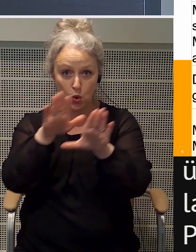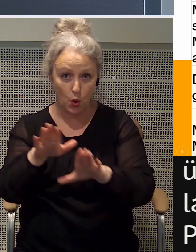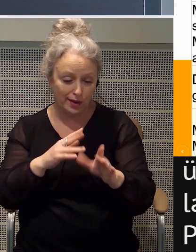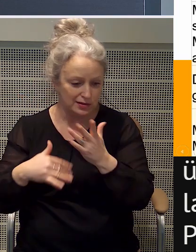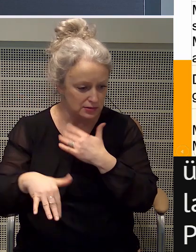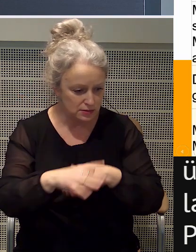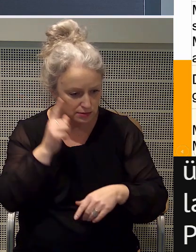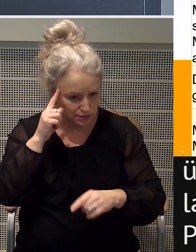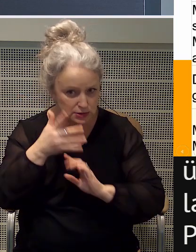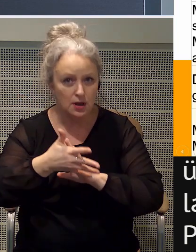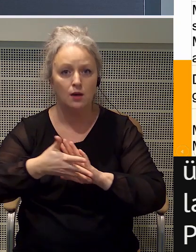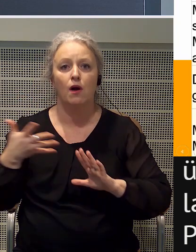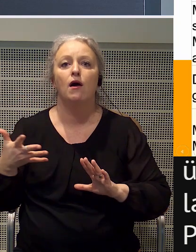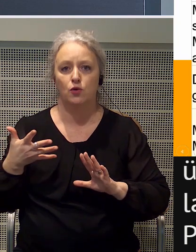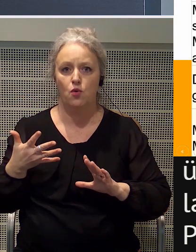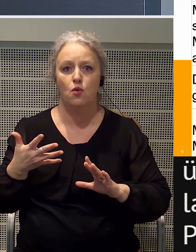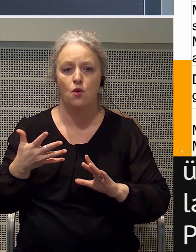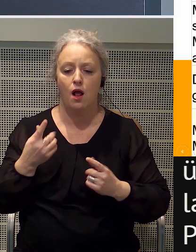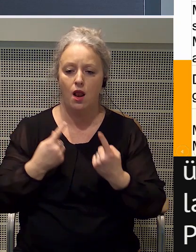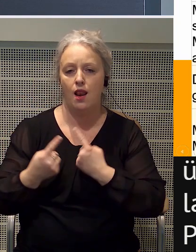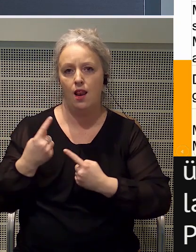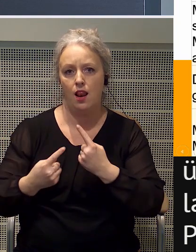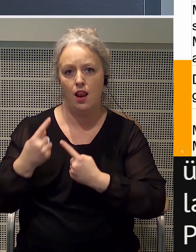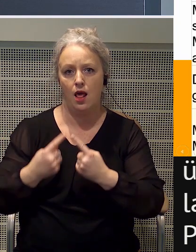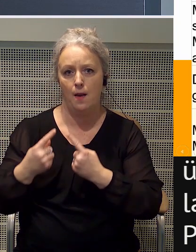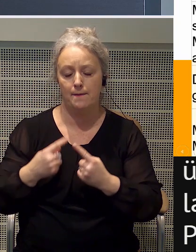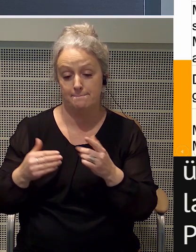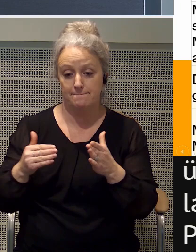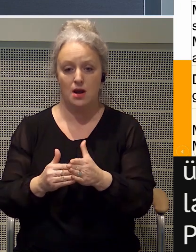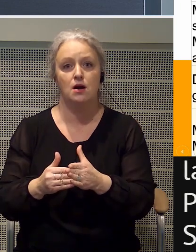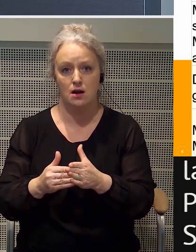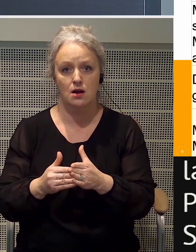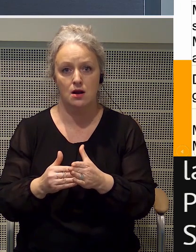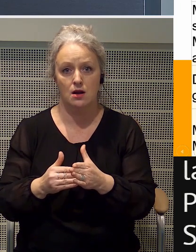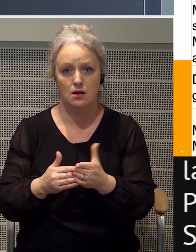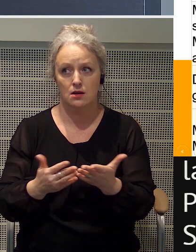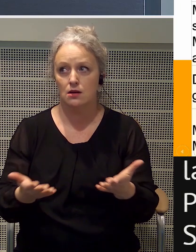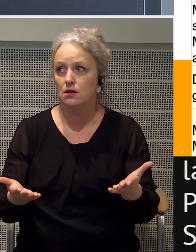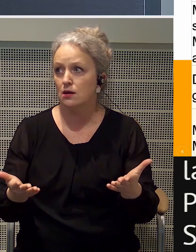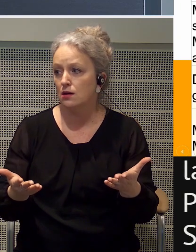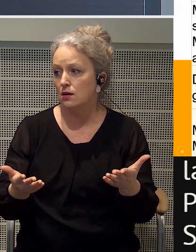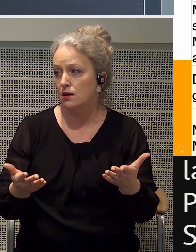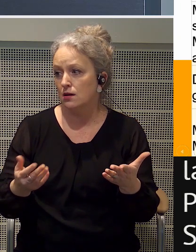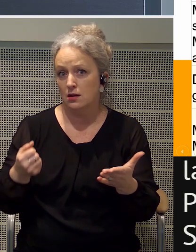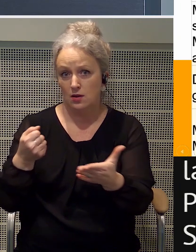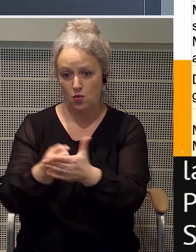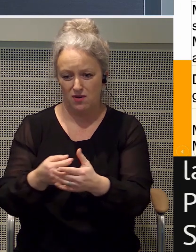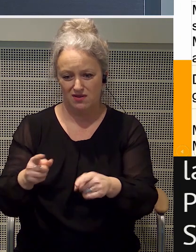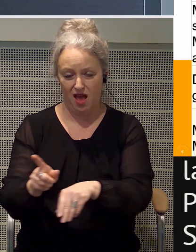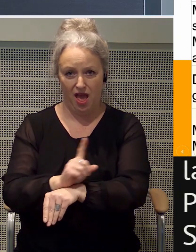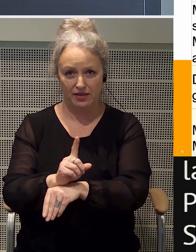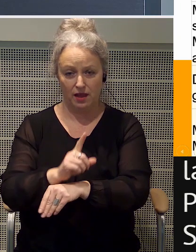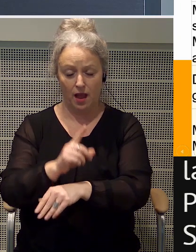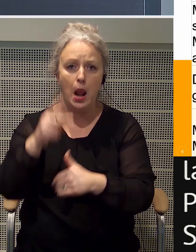decision to be made. And when we found out last autumn that the negotiations have